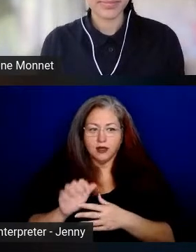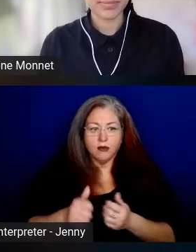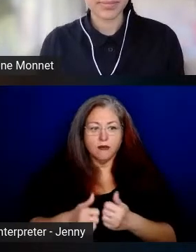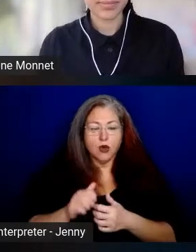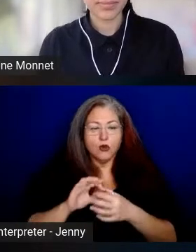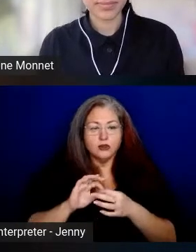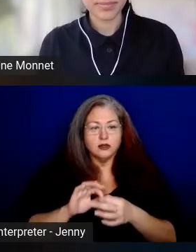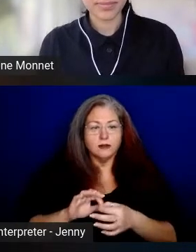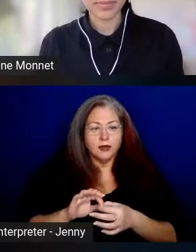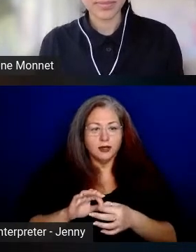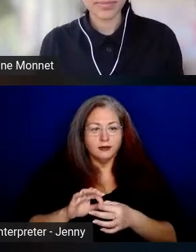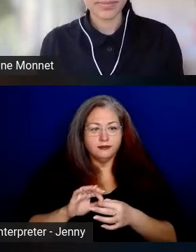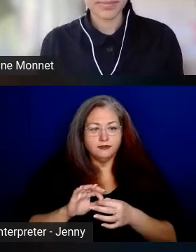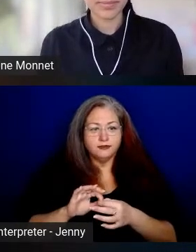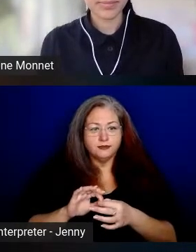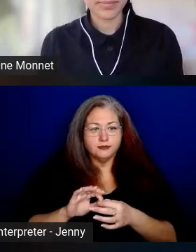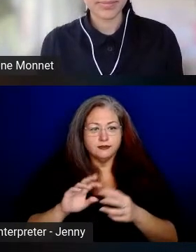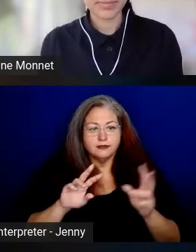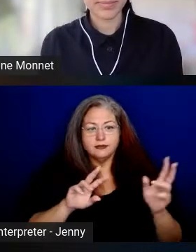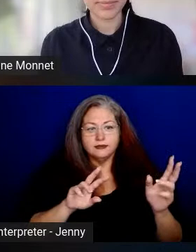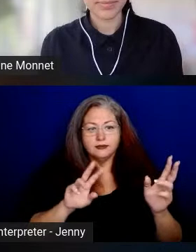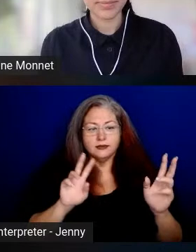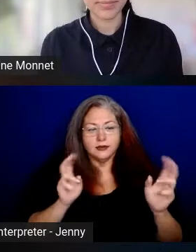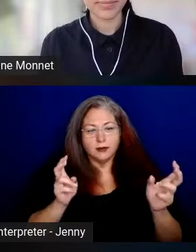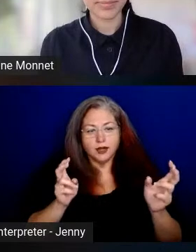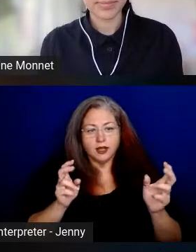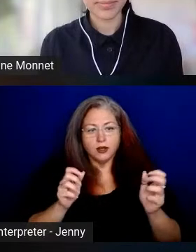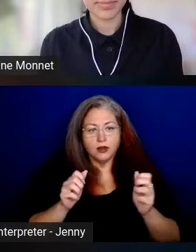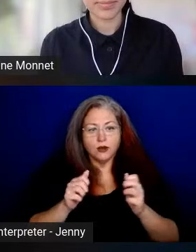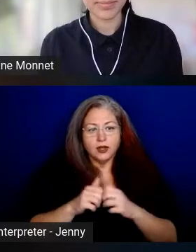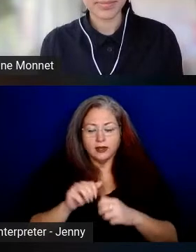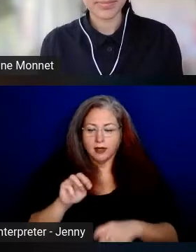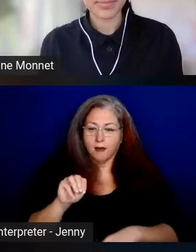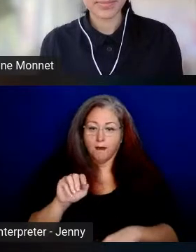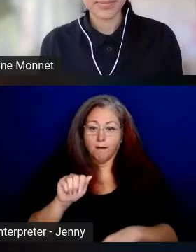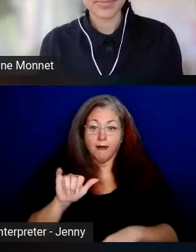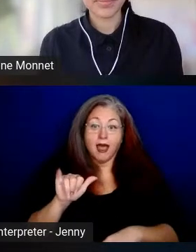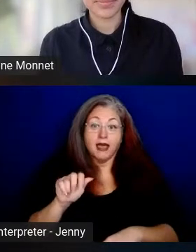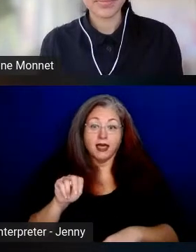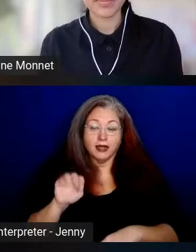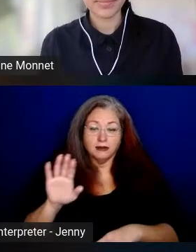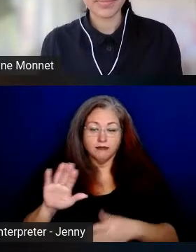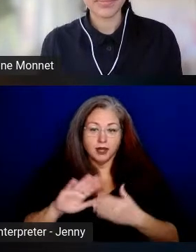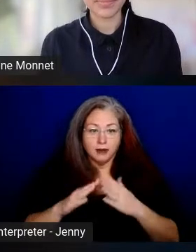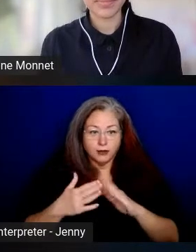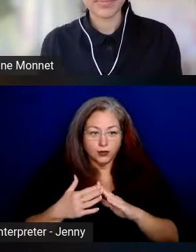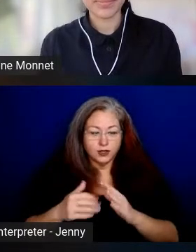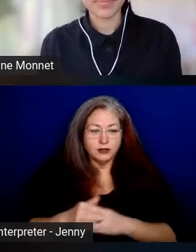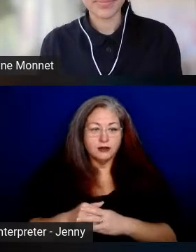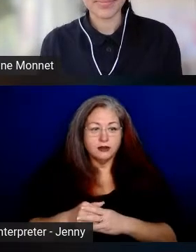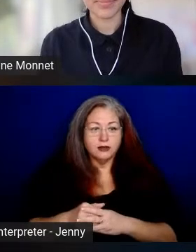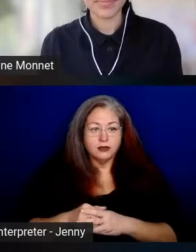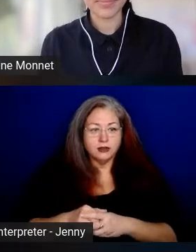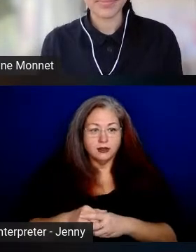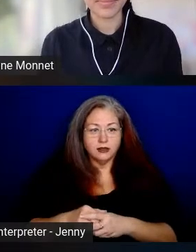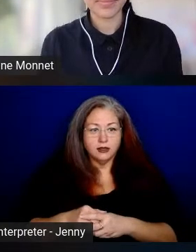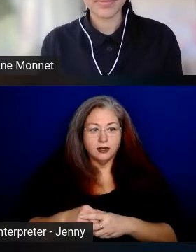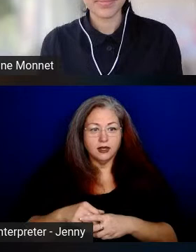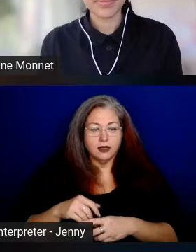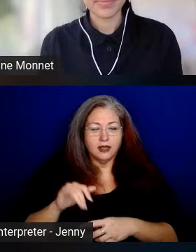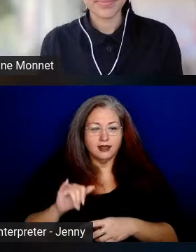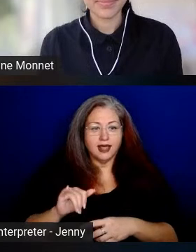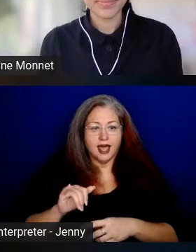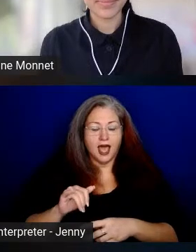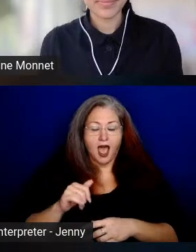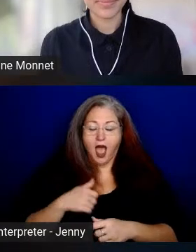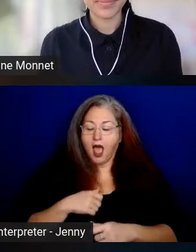about subjects about Mayan communities. And it is a genre that I like because I learn